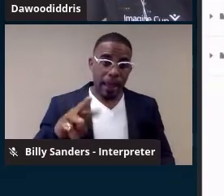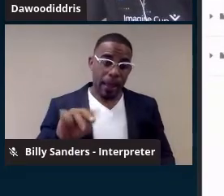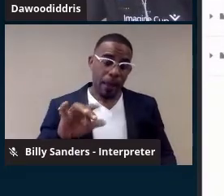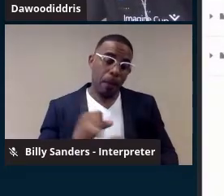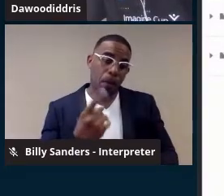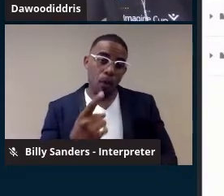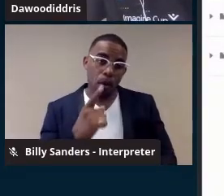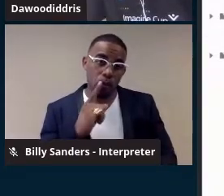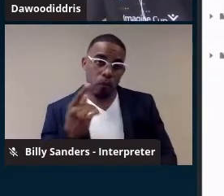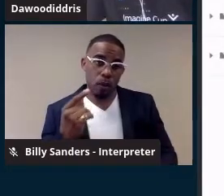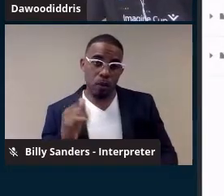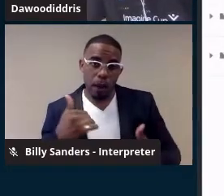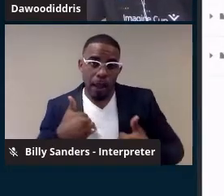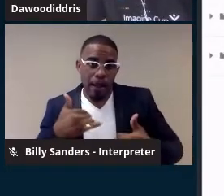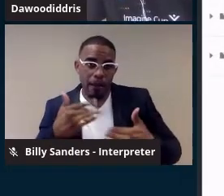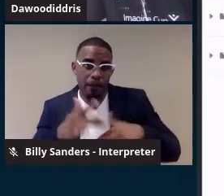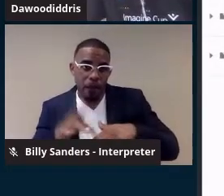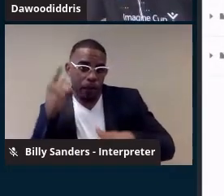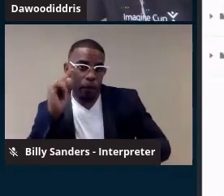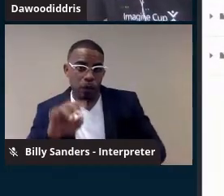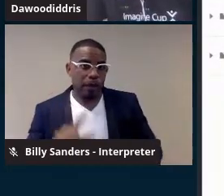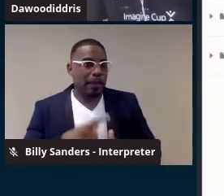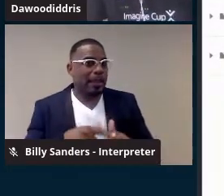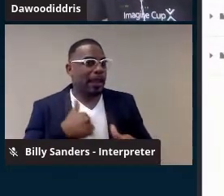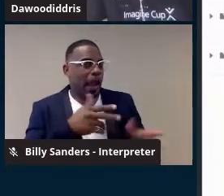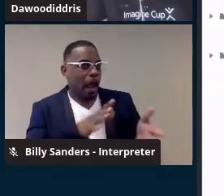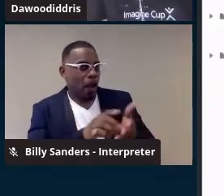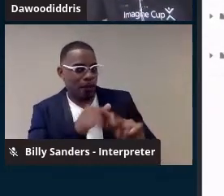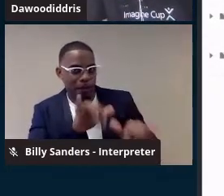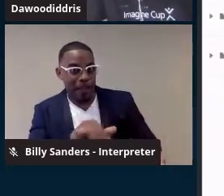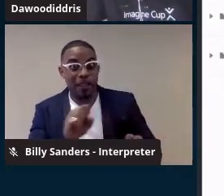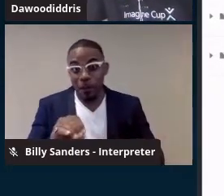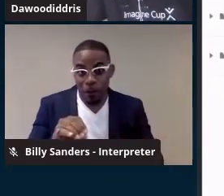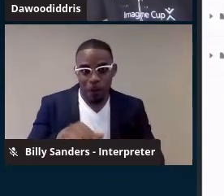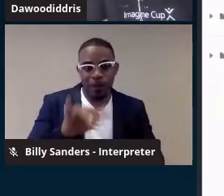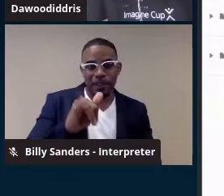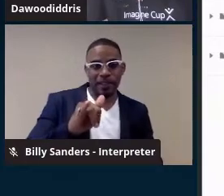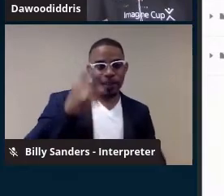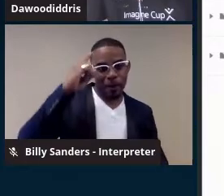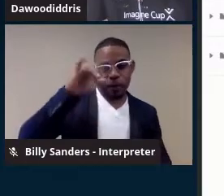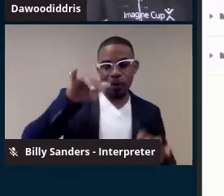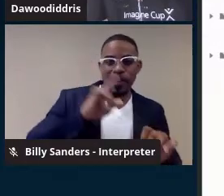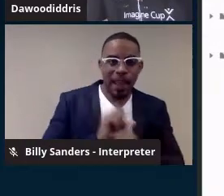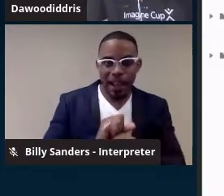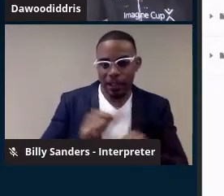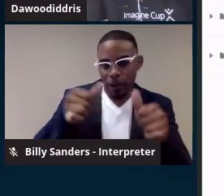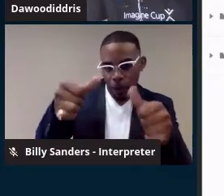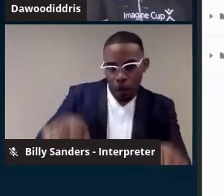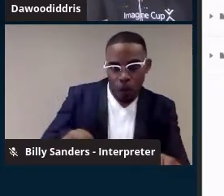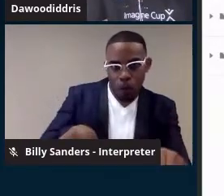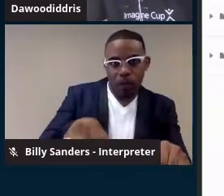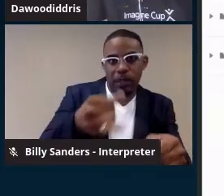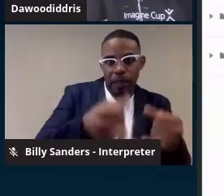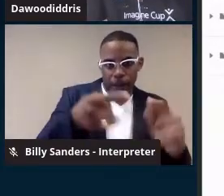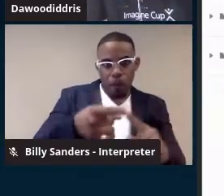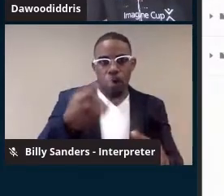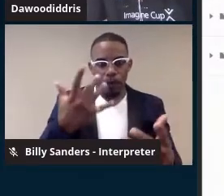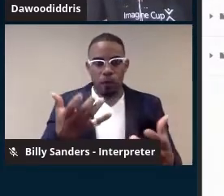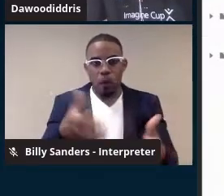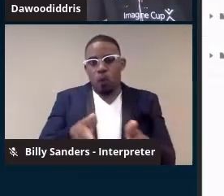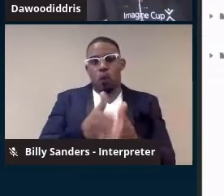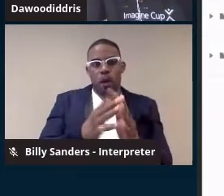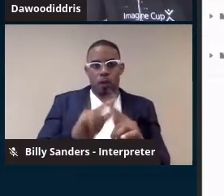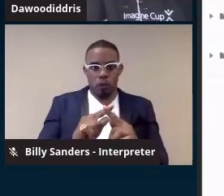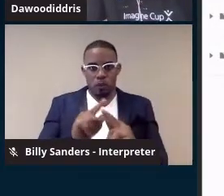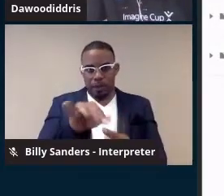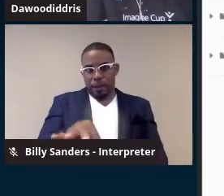good, tutorial he did, which I learned from. So with this in mind, you can actually make a push endpoint, request to this